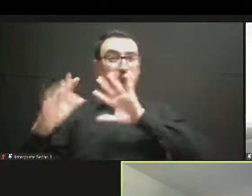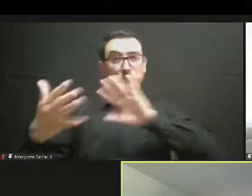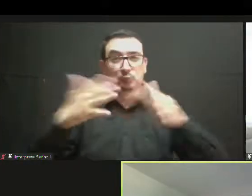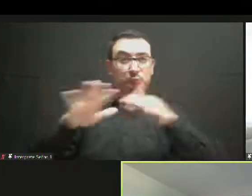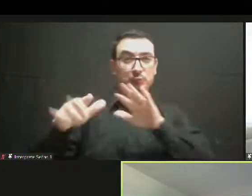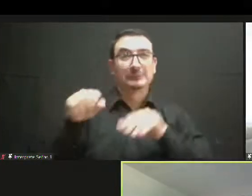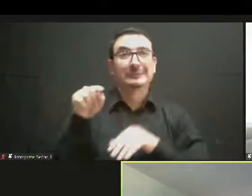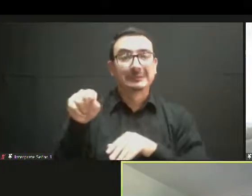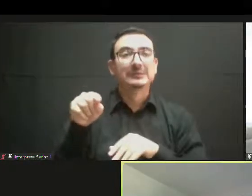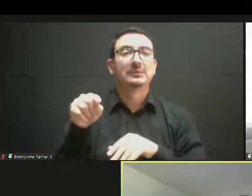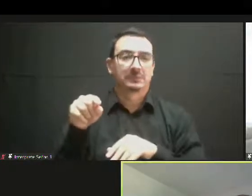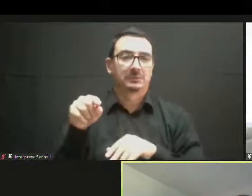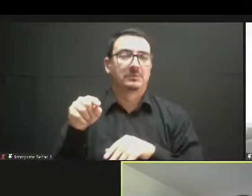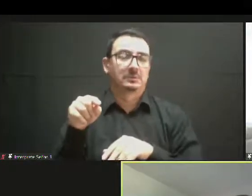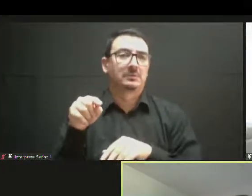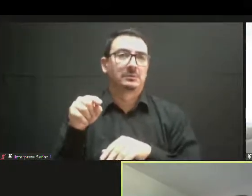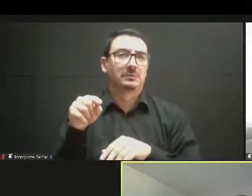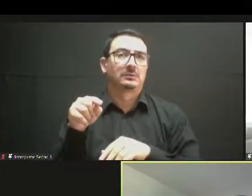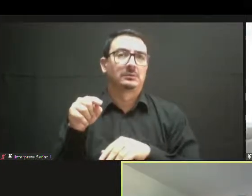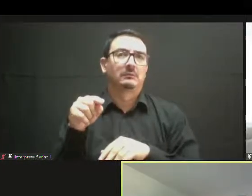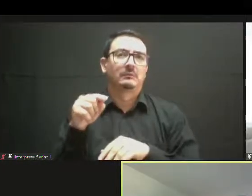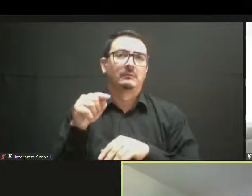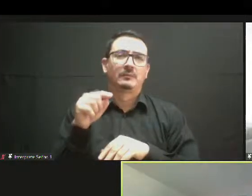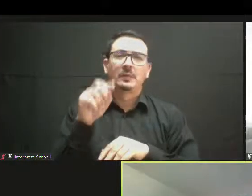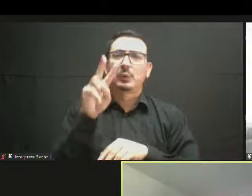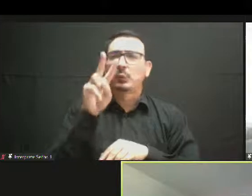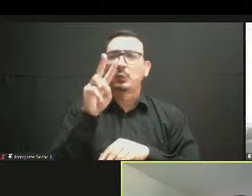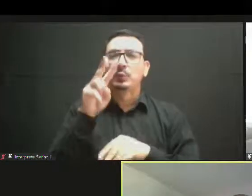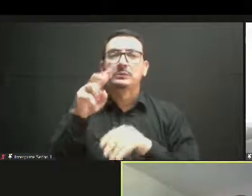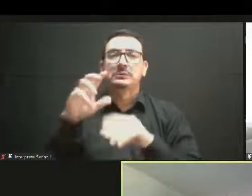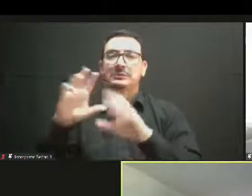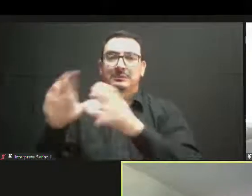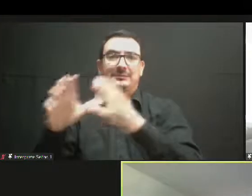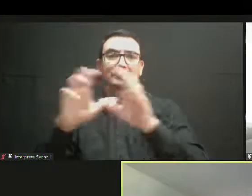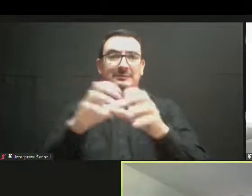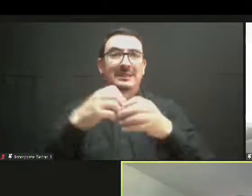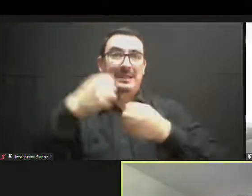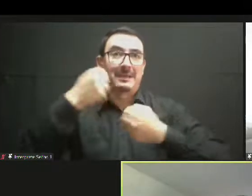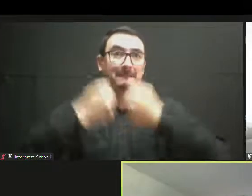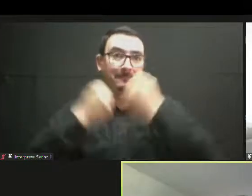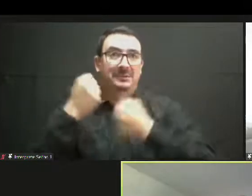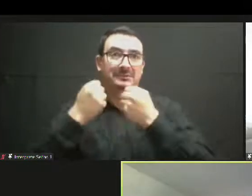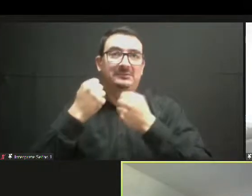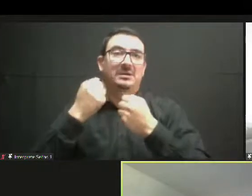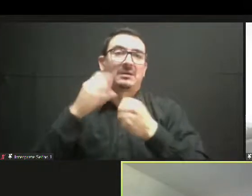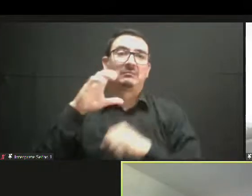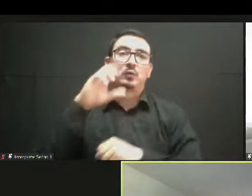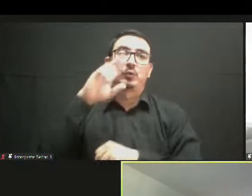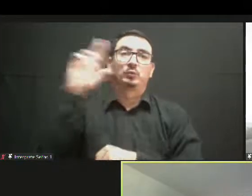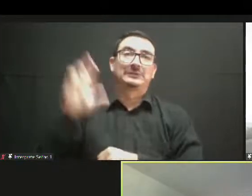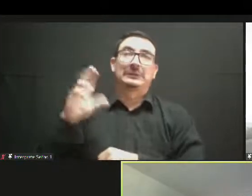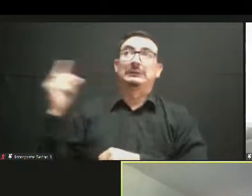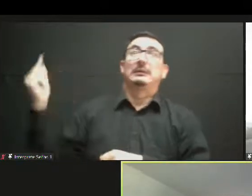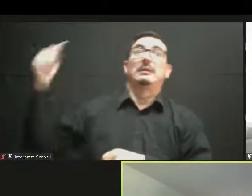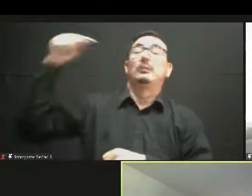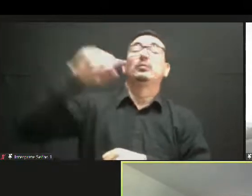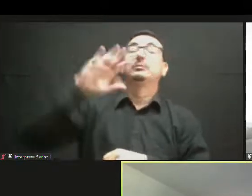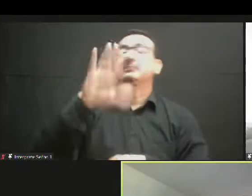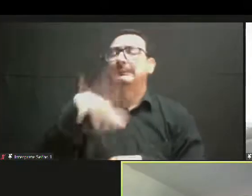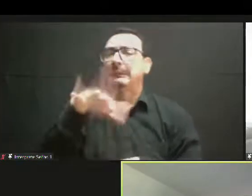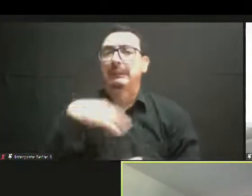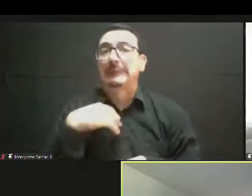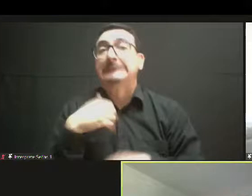companies arrived to Costa Rica. Actually, 6 companies arrived to Costa Rica prior to that change, which were at that